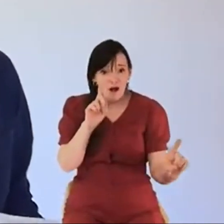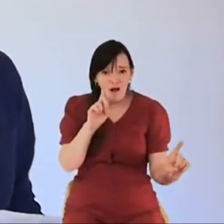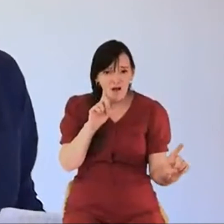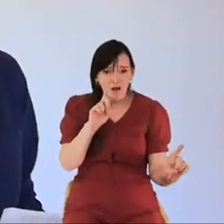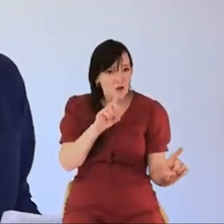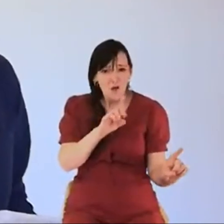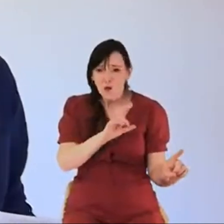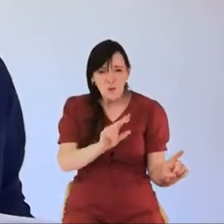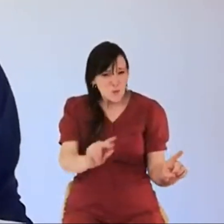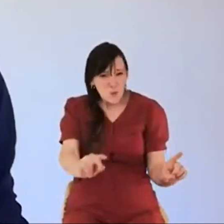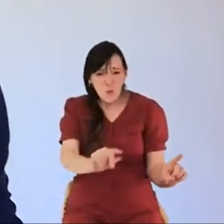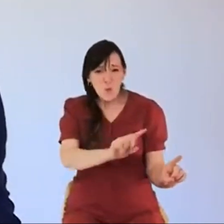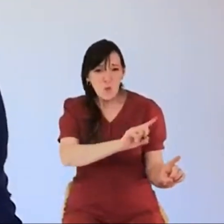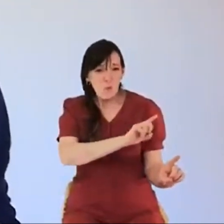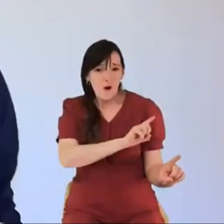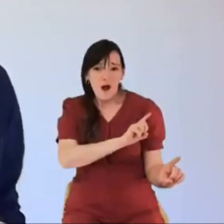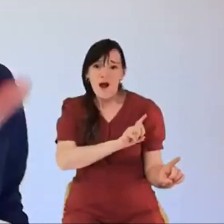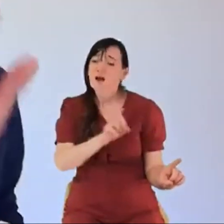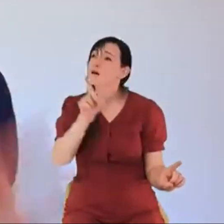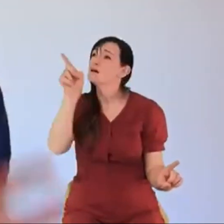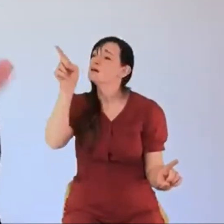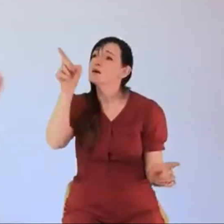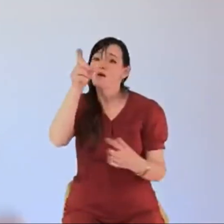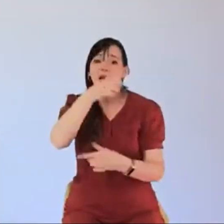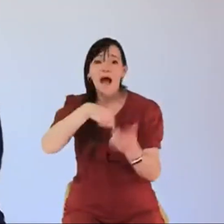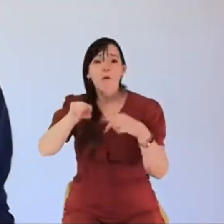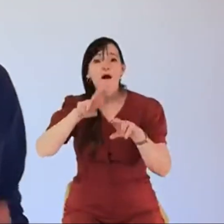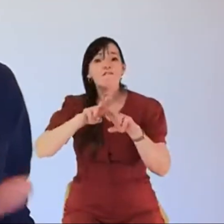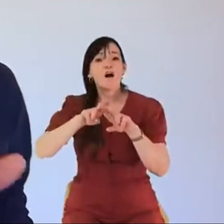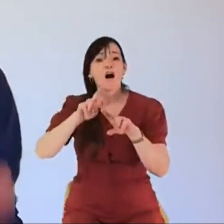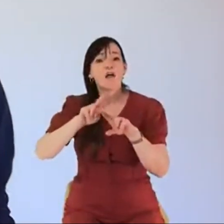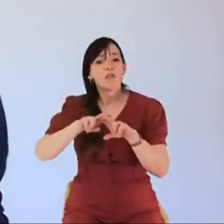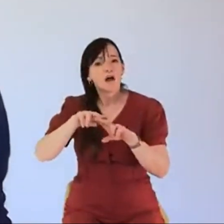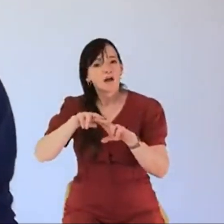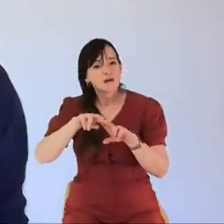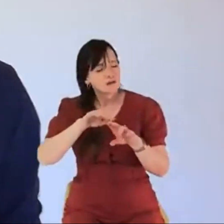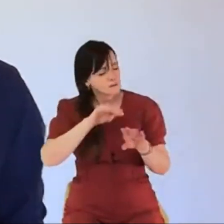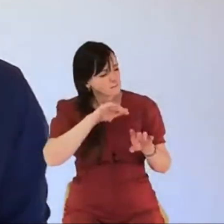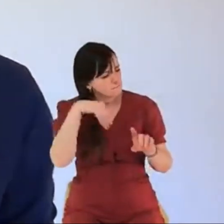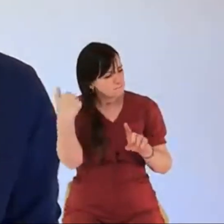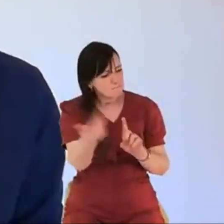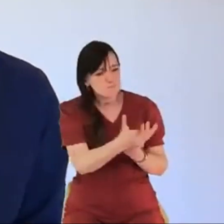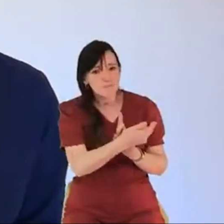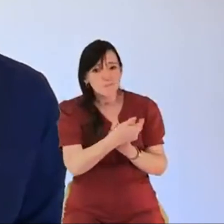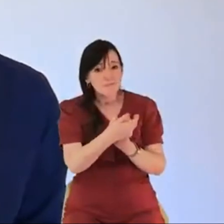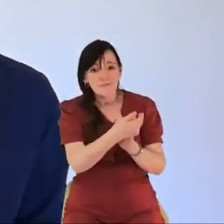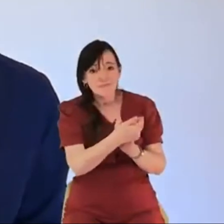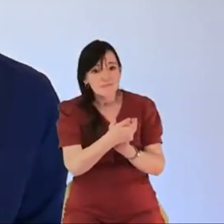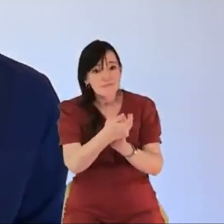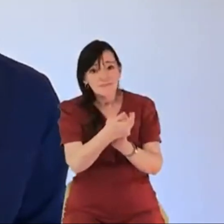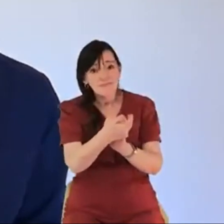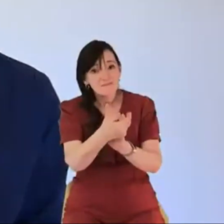because why would we turn back because god our father is taking us to glory